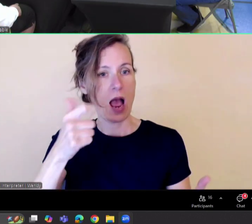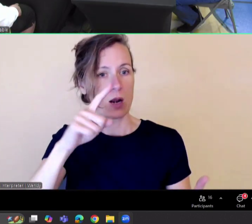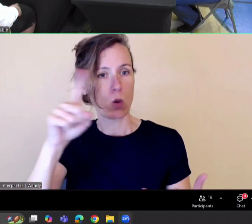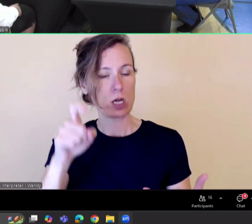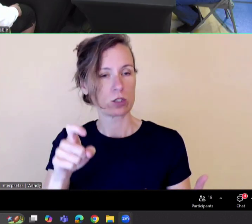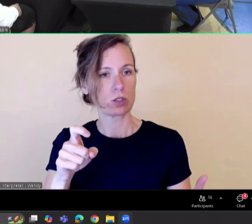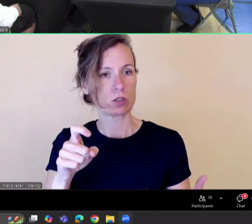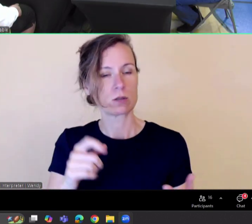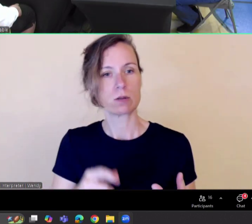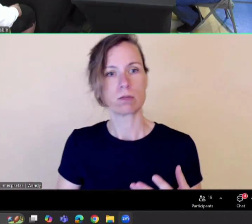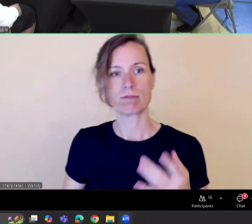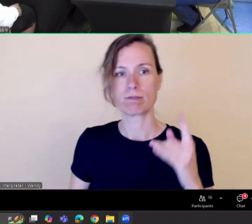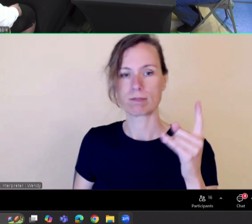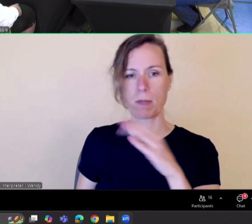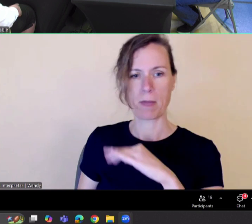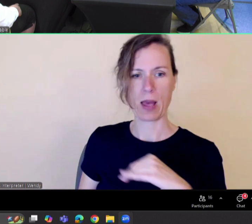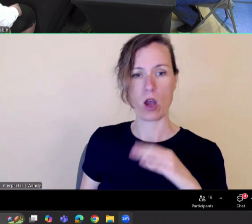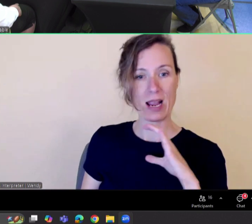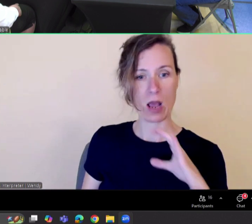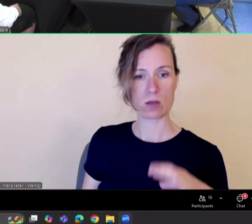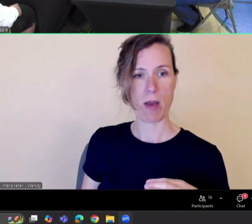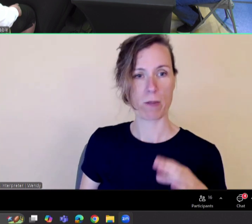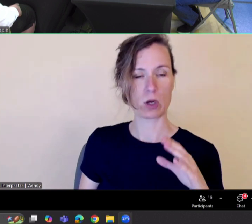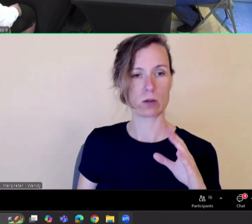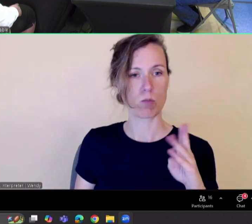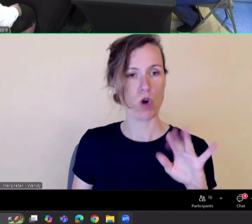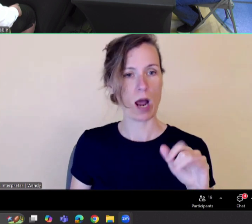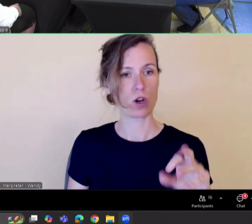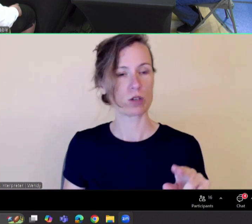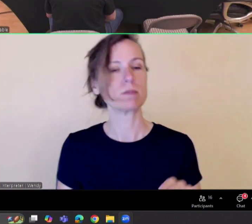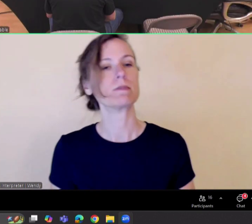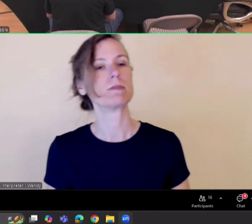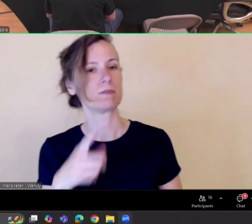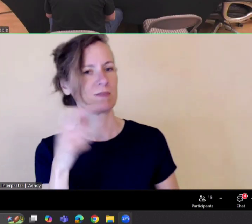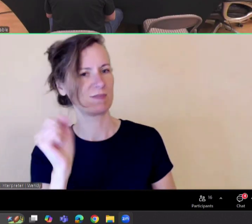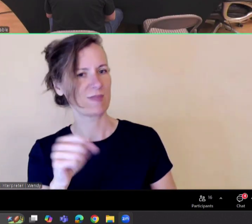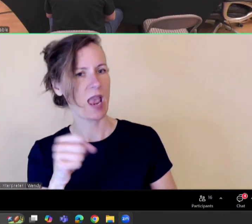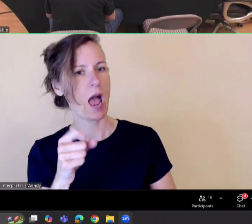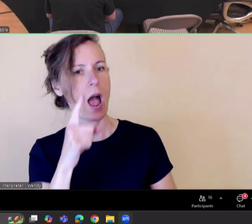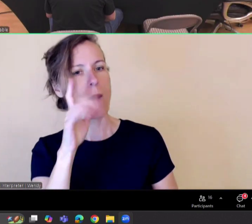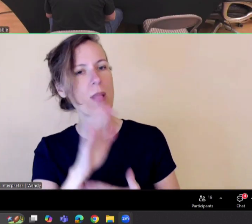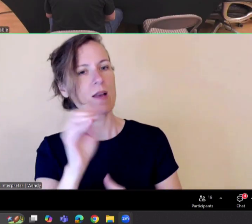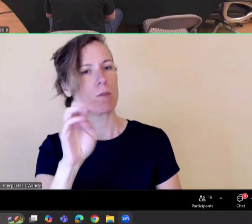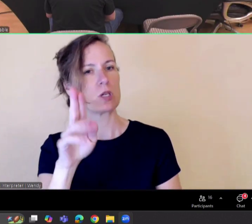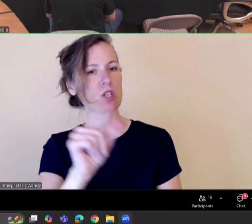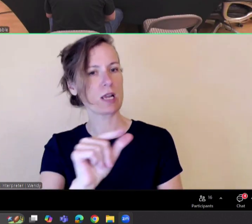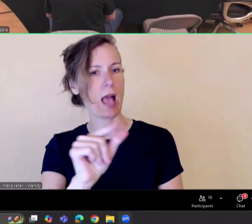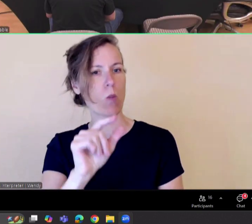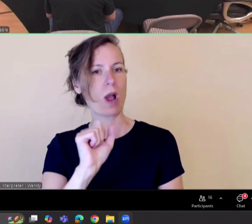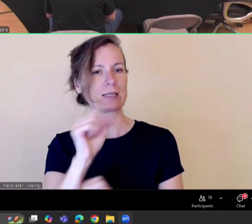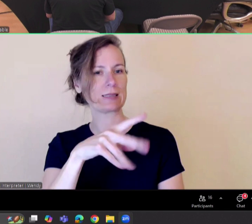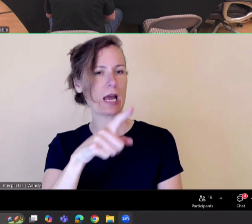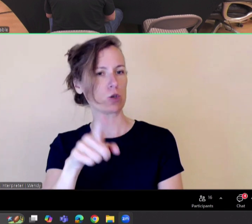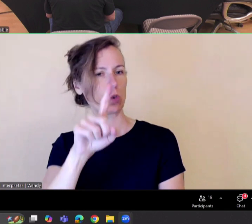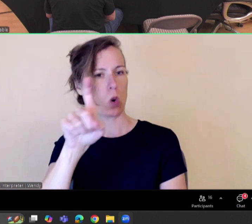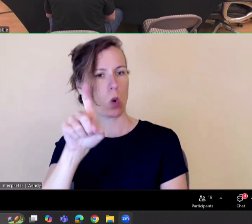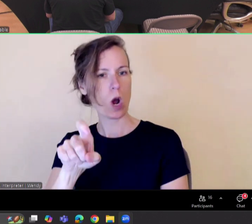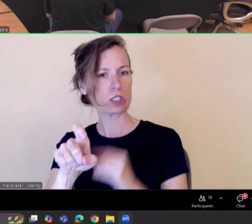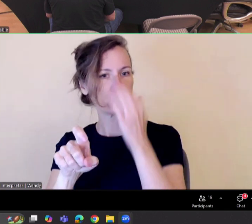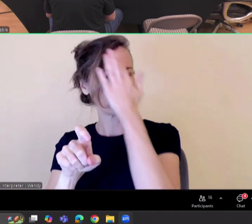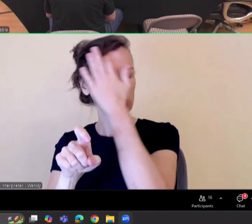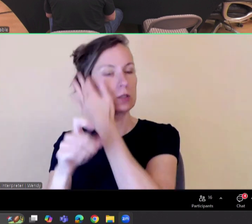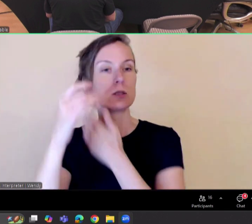Councilman Ryan? Yeah, I believe Mr. Galloway sent you a list of questions that one of my residents